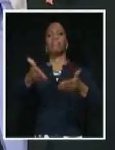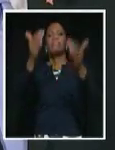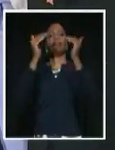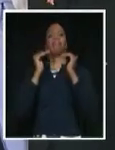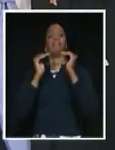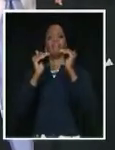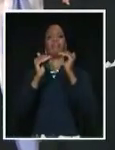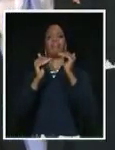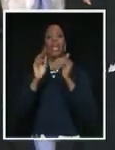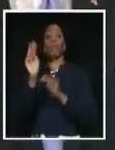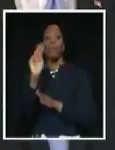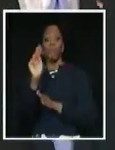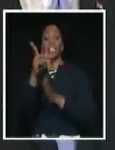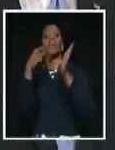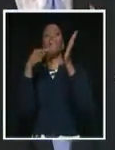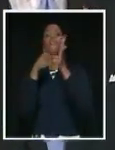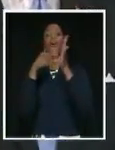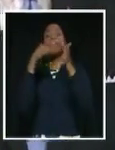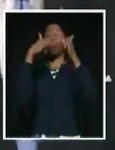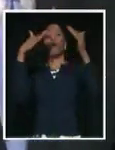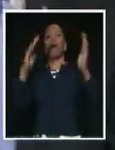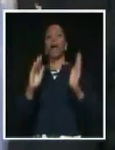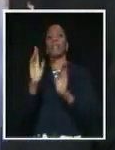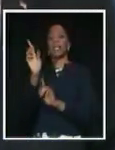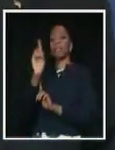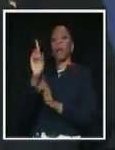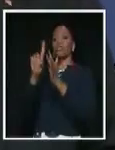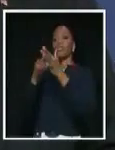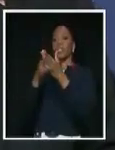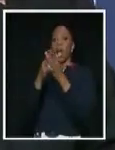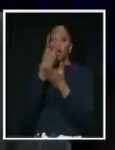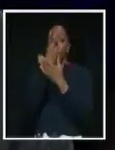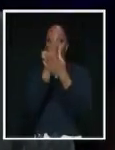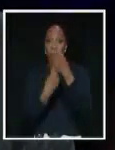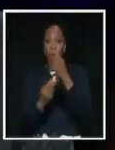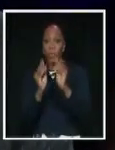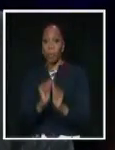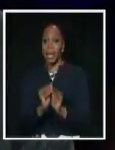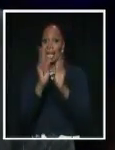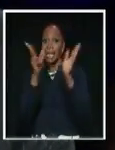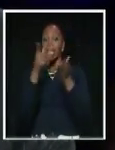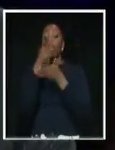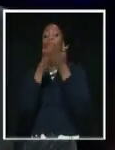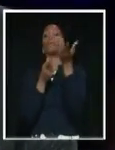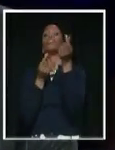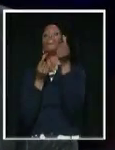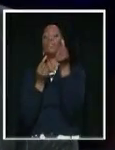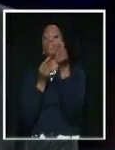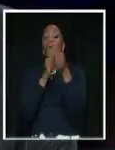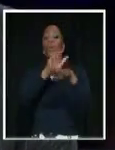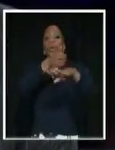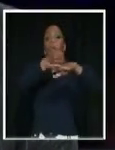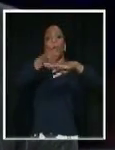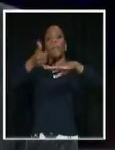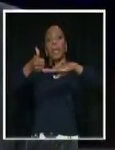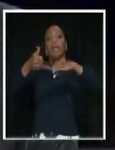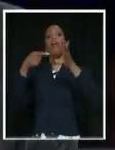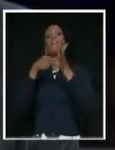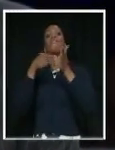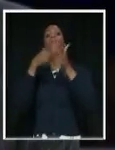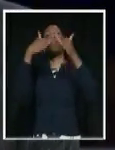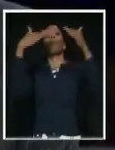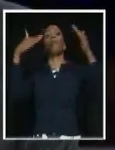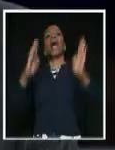housing. This is for both of you. We'll start with Mr. de Blasio. You've both made it clear that you would aggressively build affordable housing in our